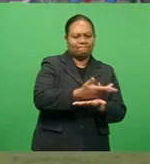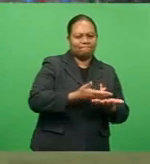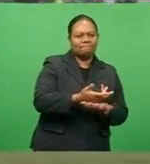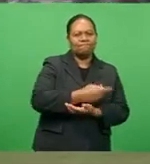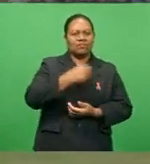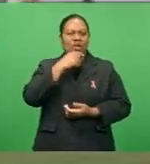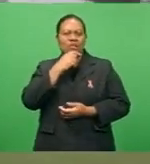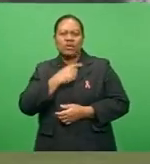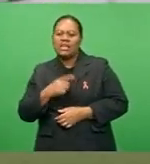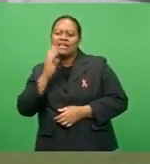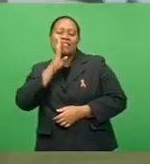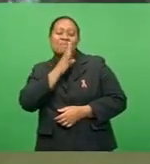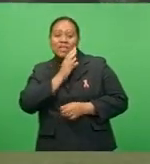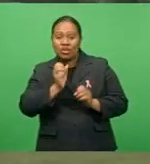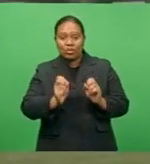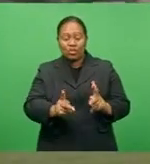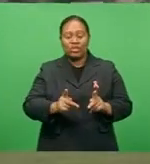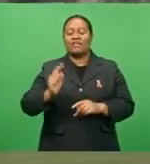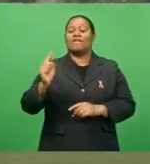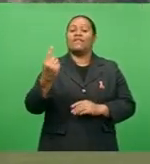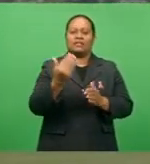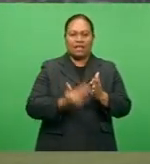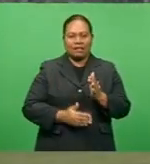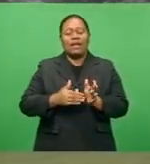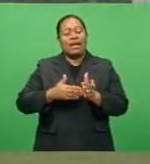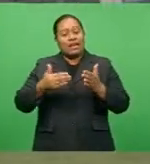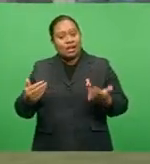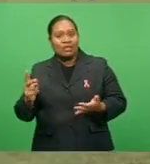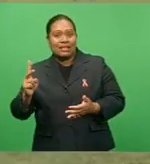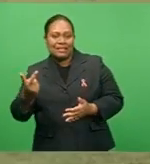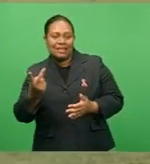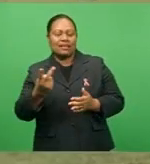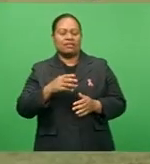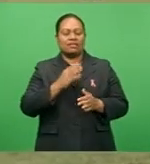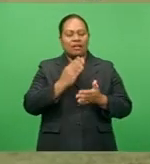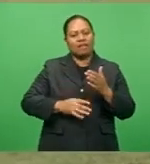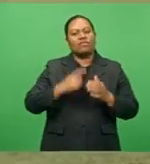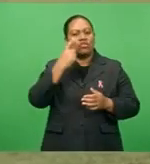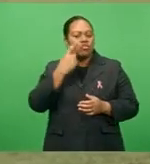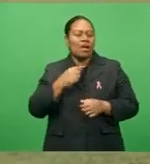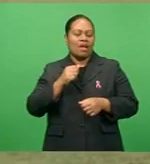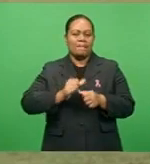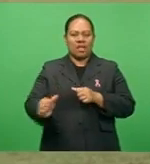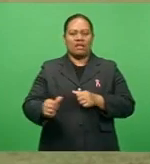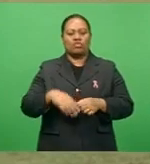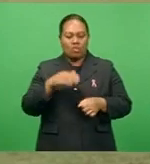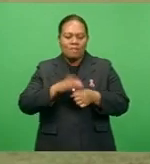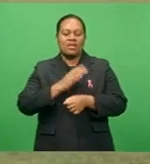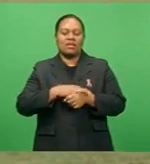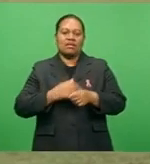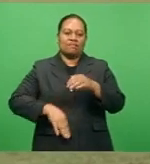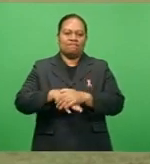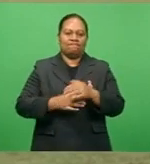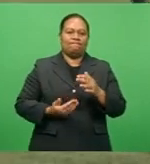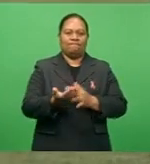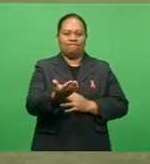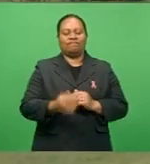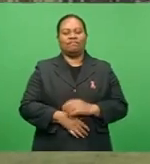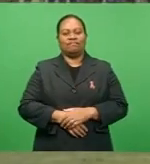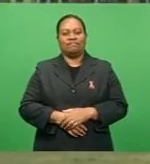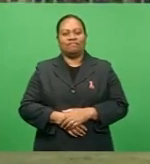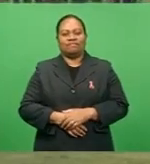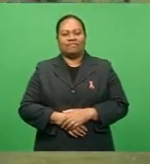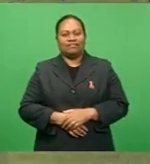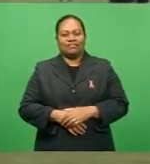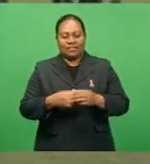contention for the VPL title. A goal in the second half and strong defence was enough for the Jet Setters to see out the Men in Black. Details with